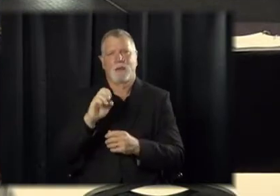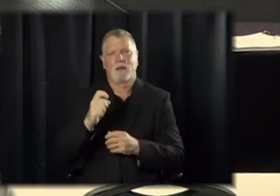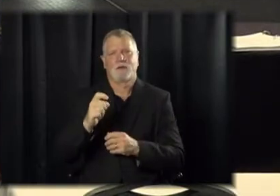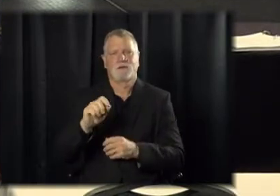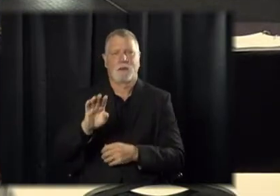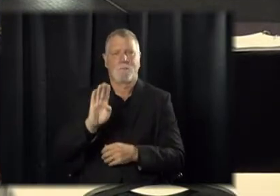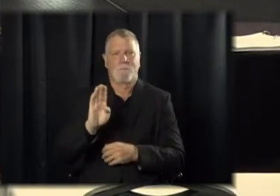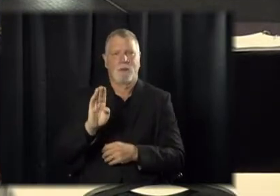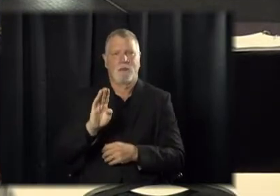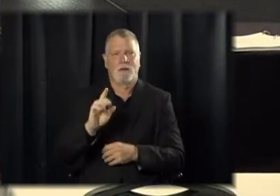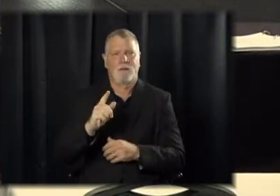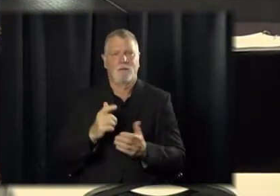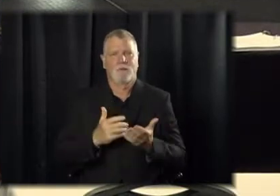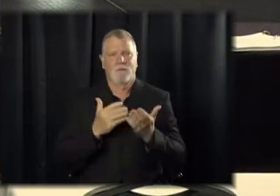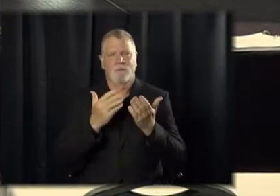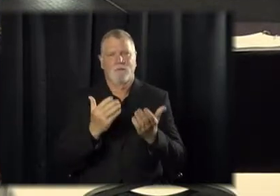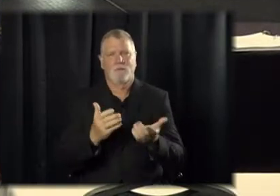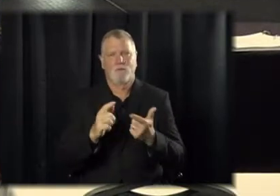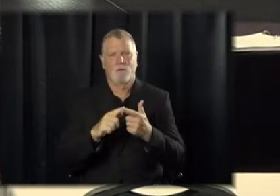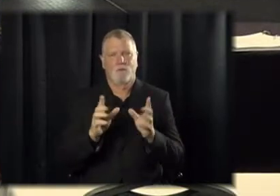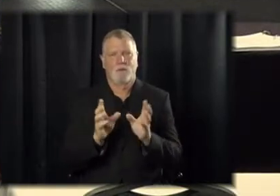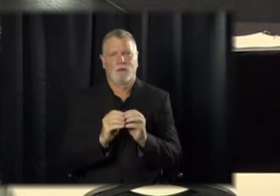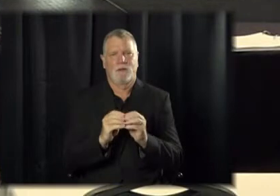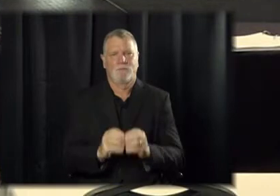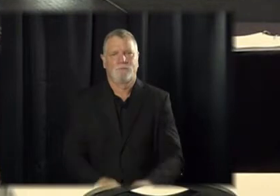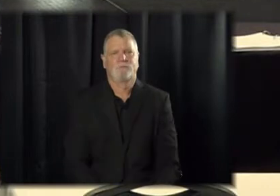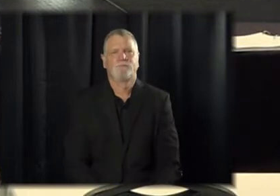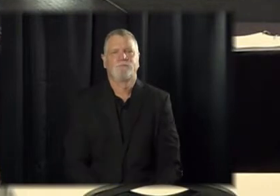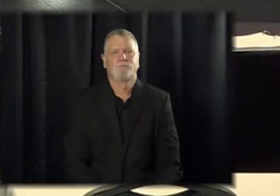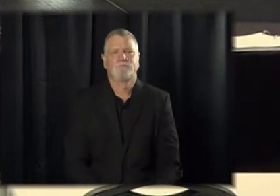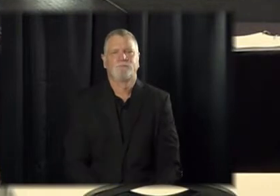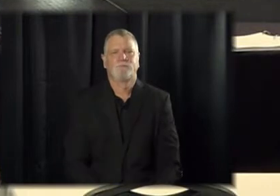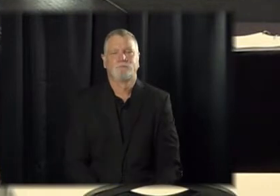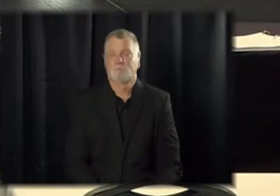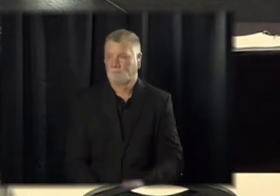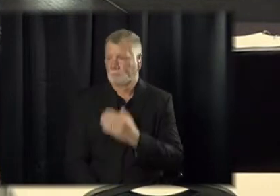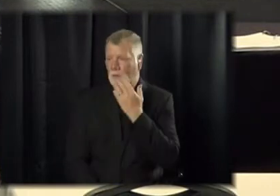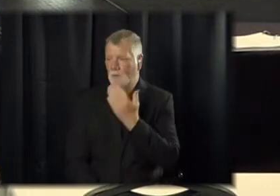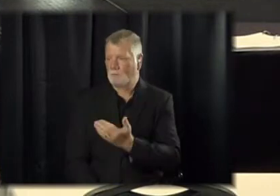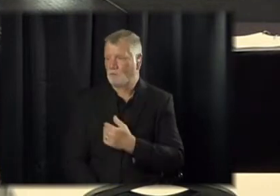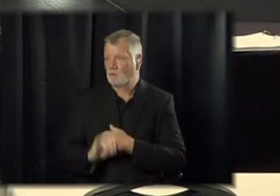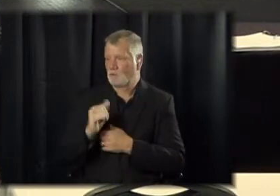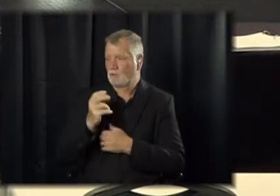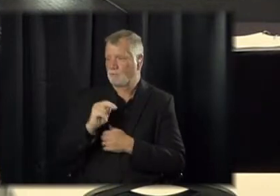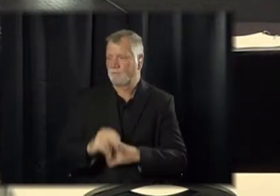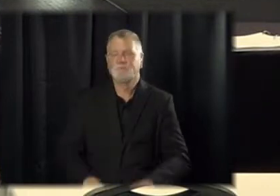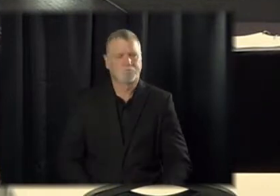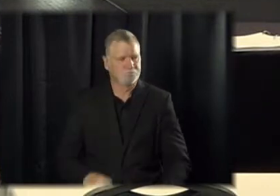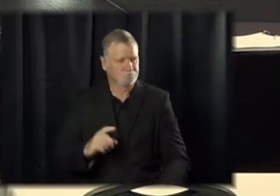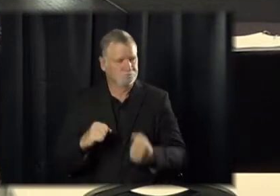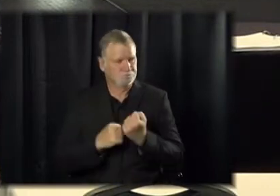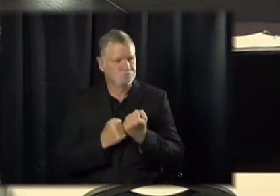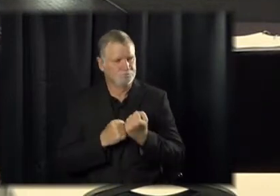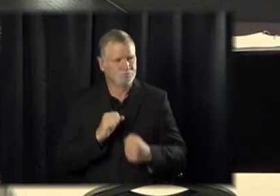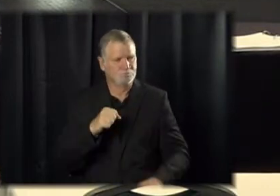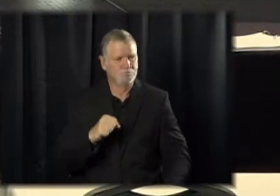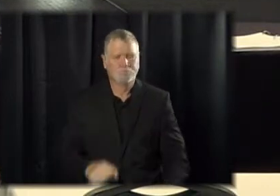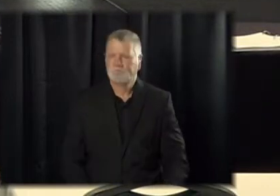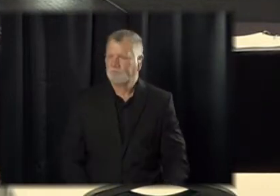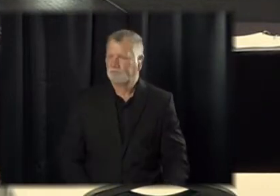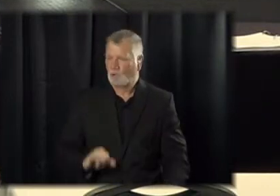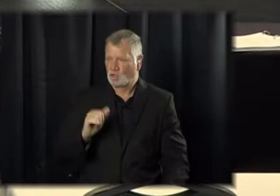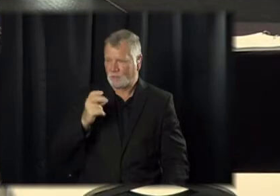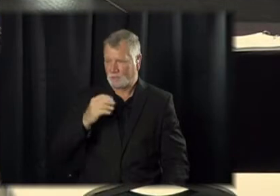in the form presented to the meeting. Thank you, John. Do I have a second? Second. Thank